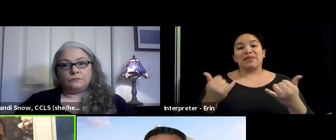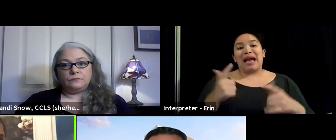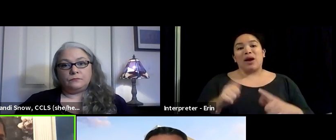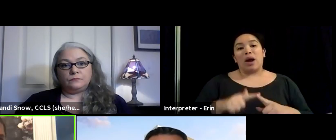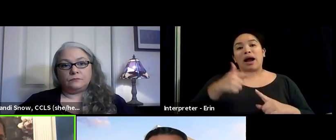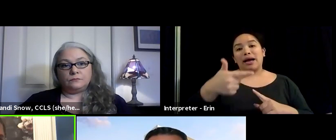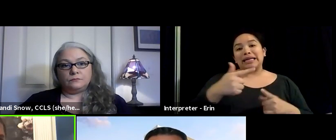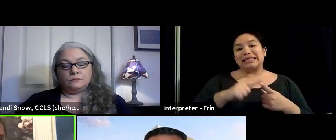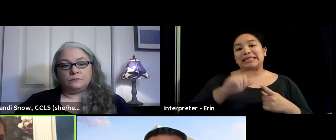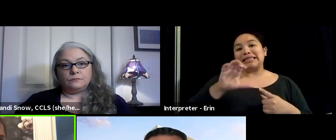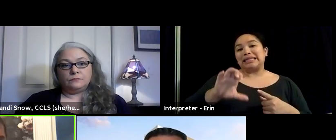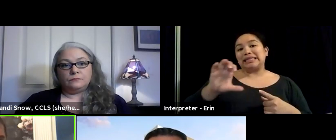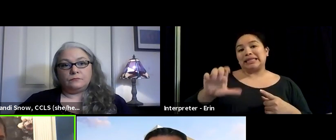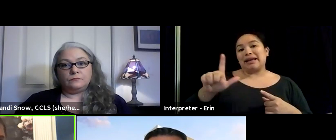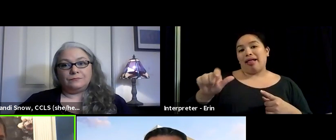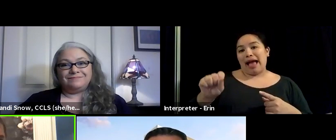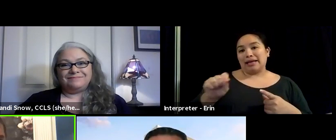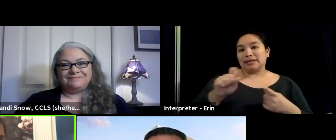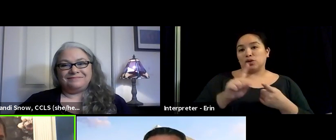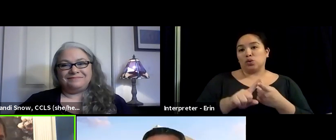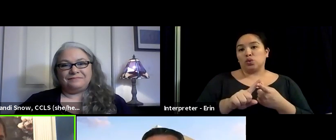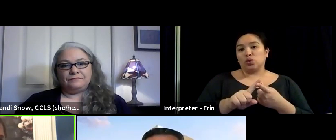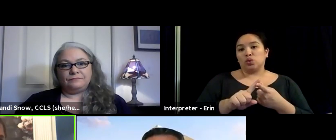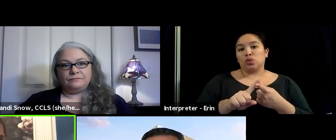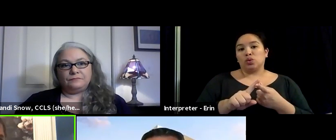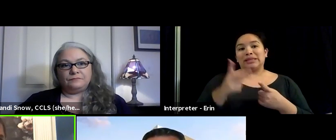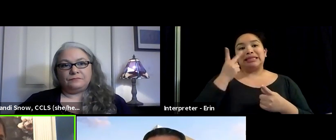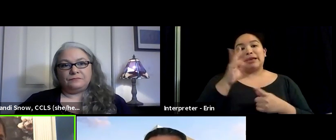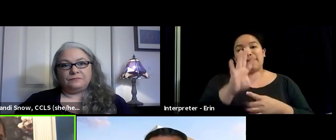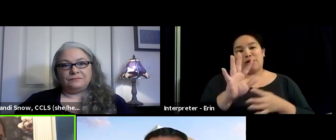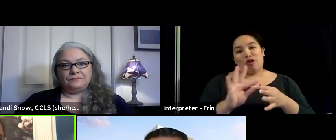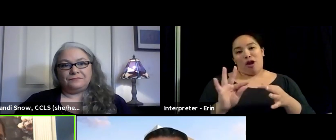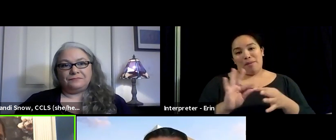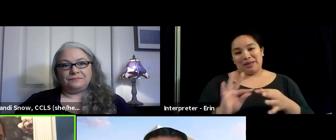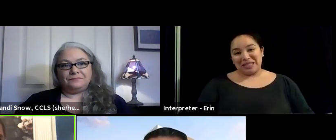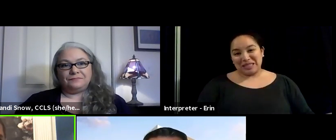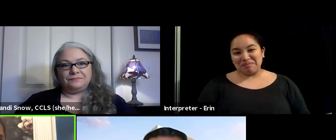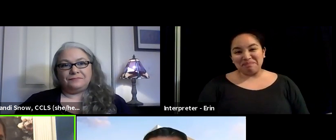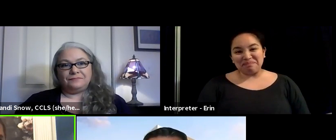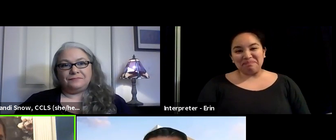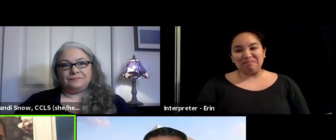to CCLS to hear their commentary as well.